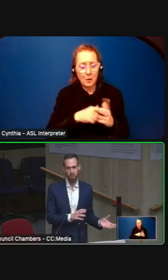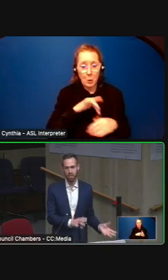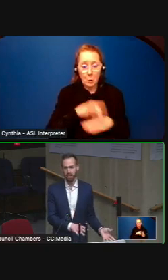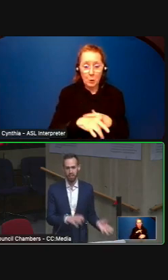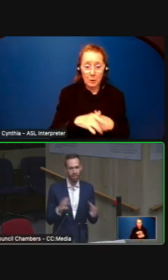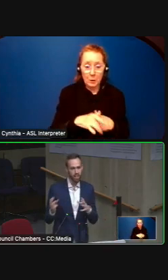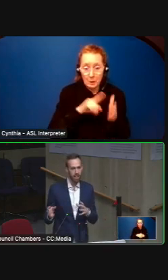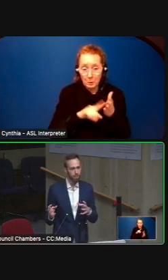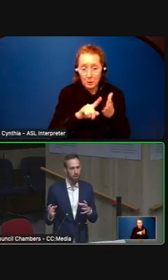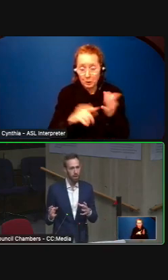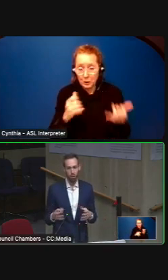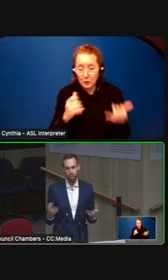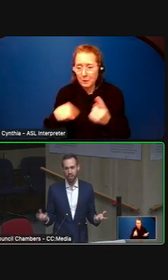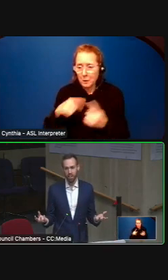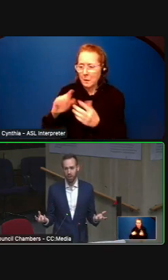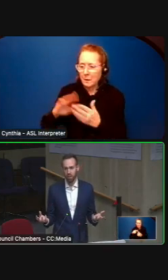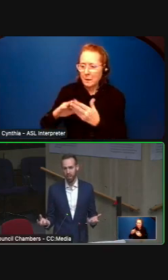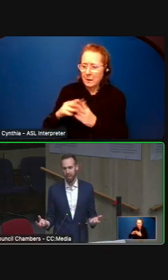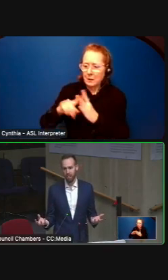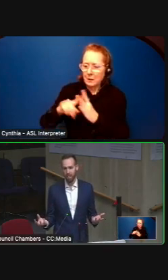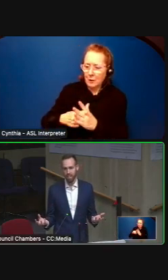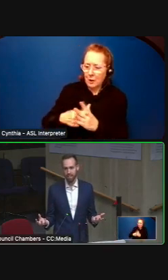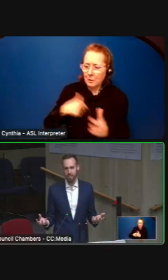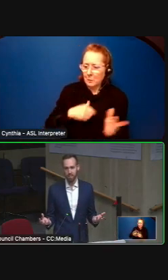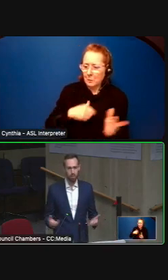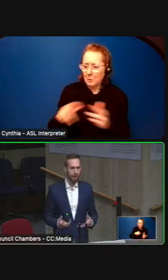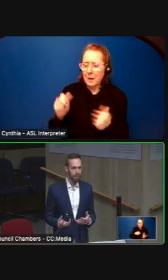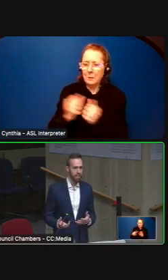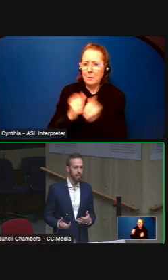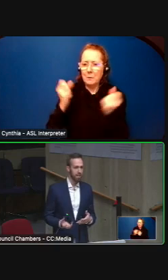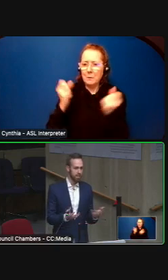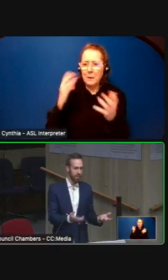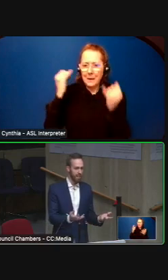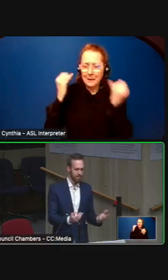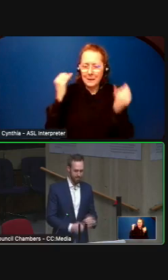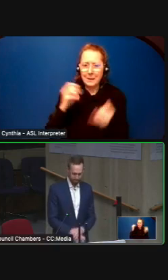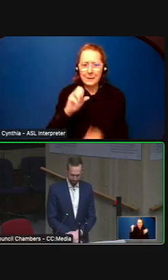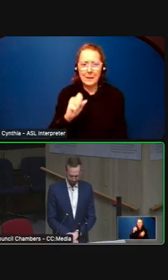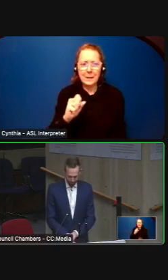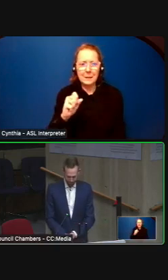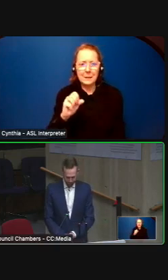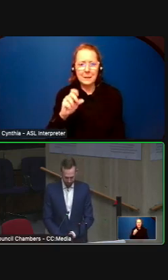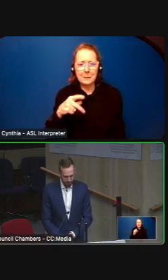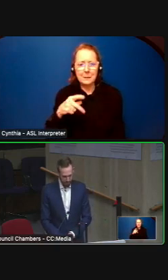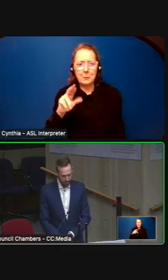so when the city starts that up, we're ready to go with a lot of ideas, and SRAB is there to advise.